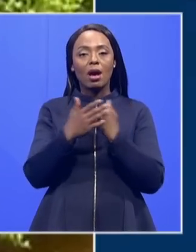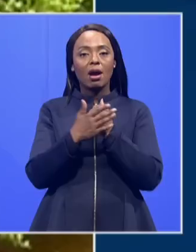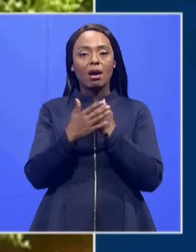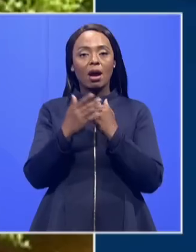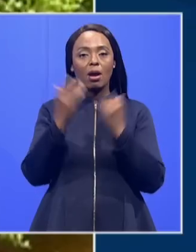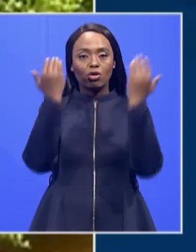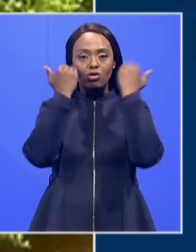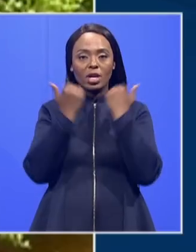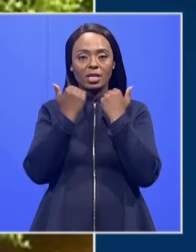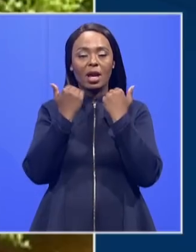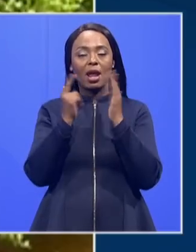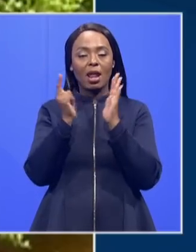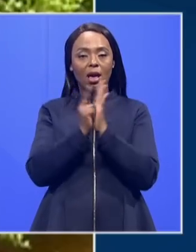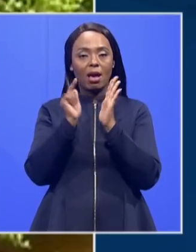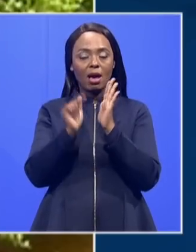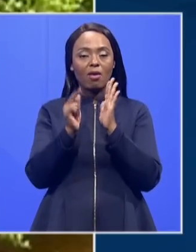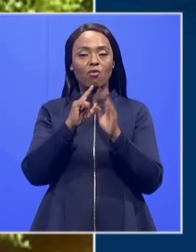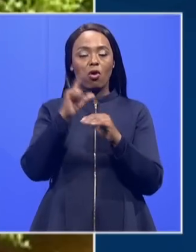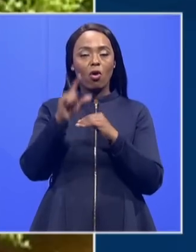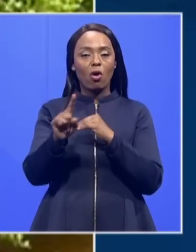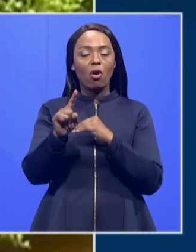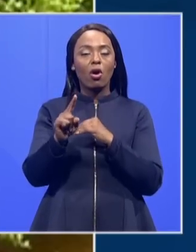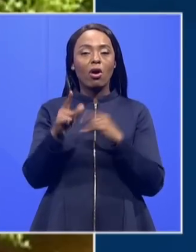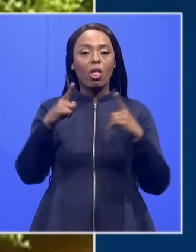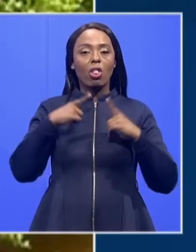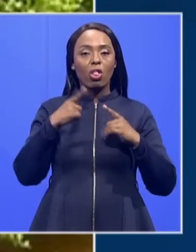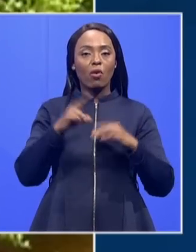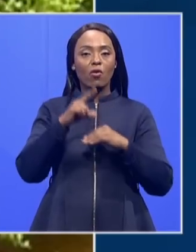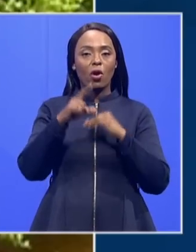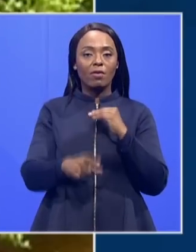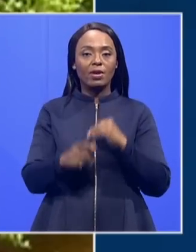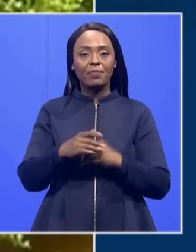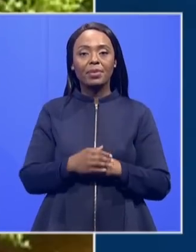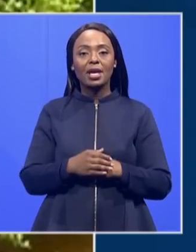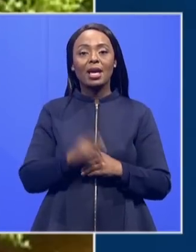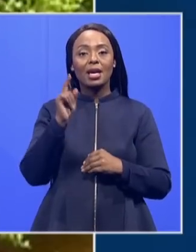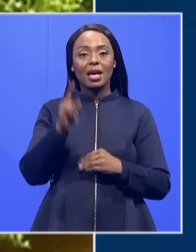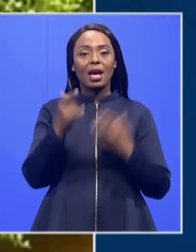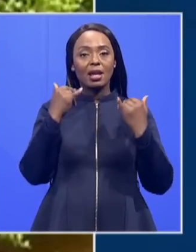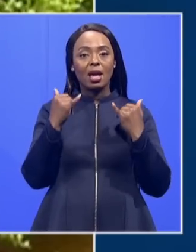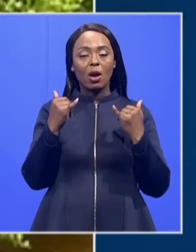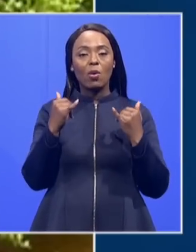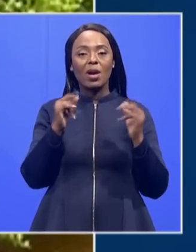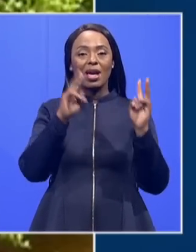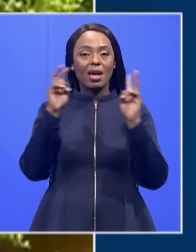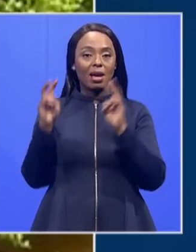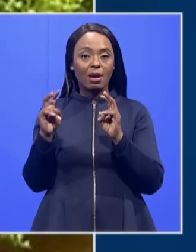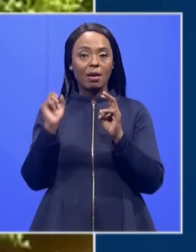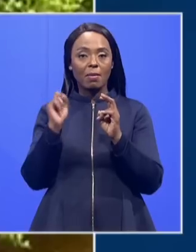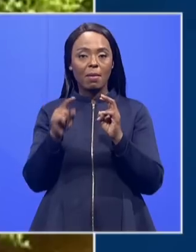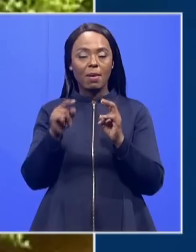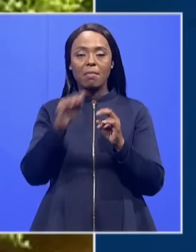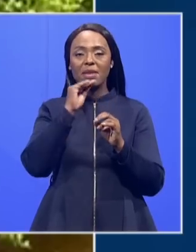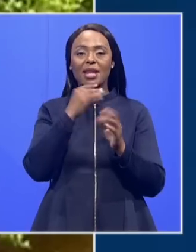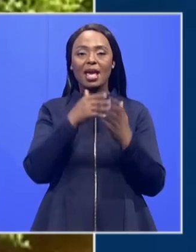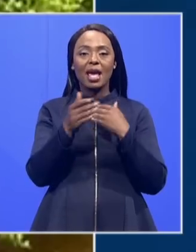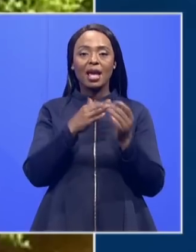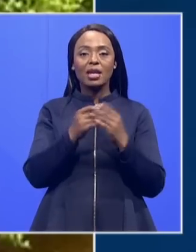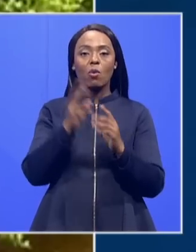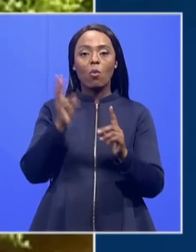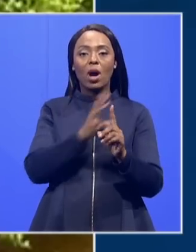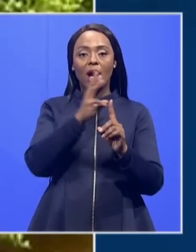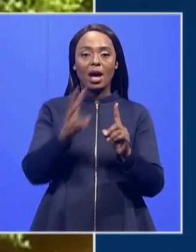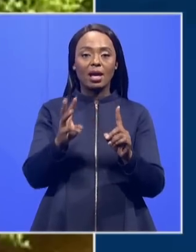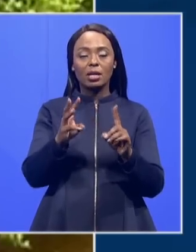conference. These immunities do not override any warrant that may have been issued